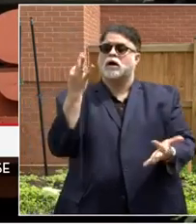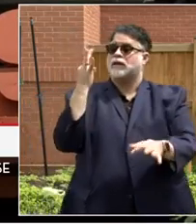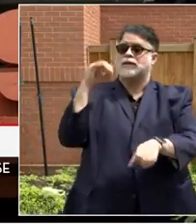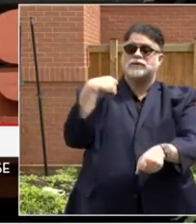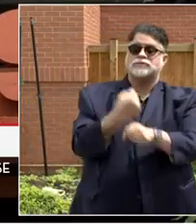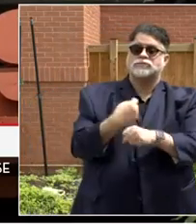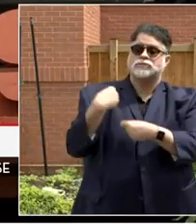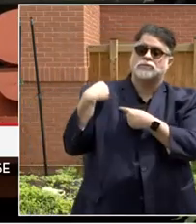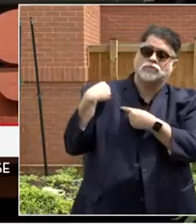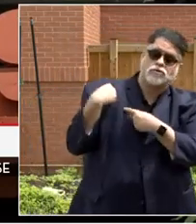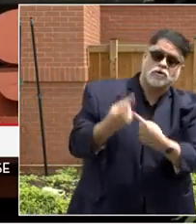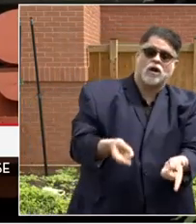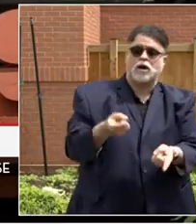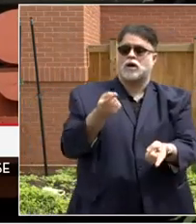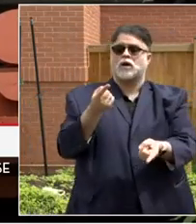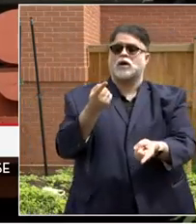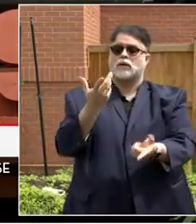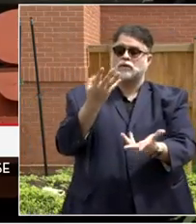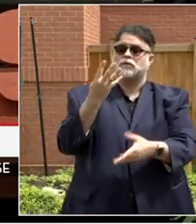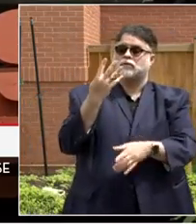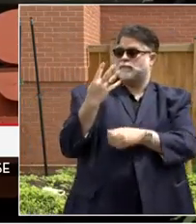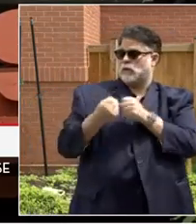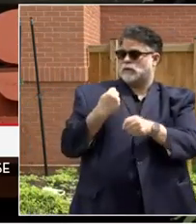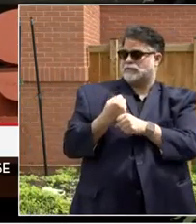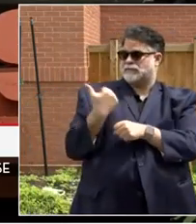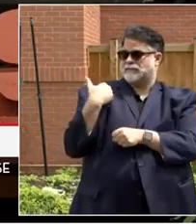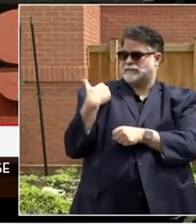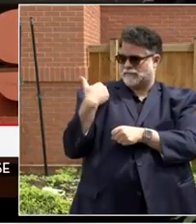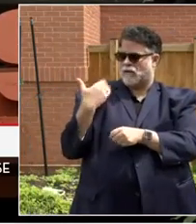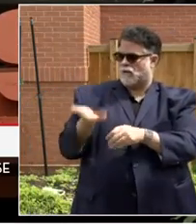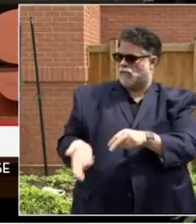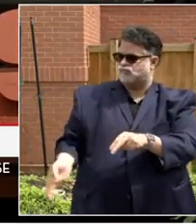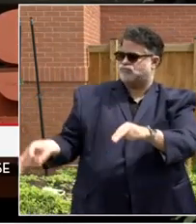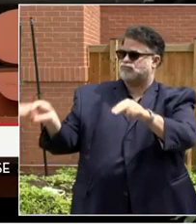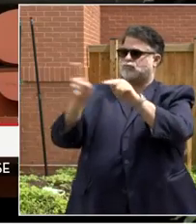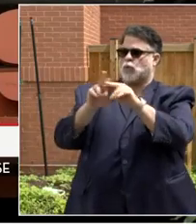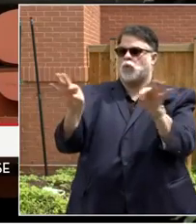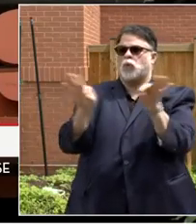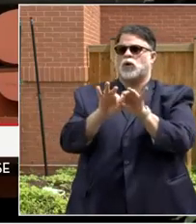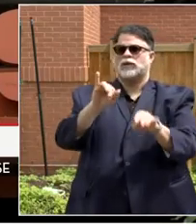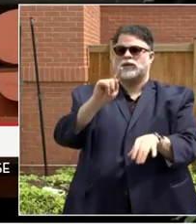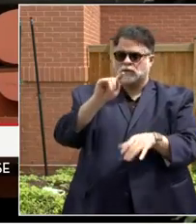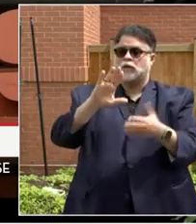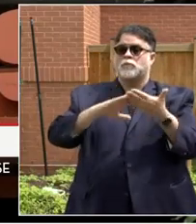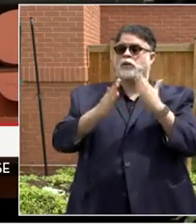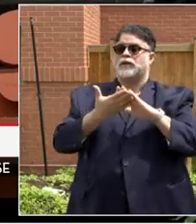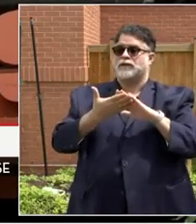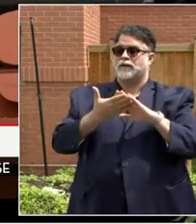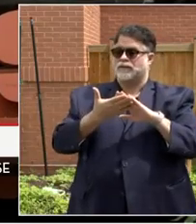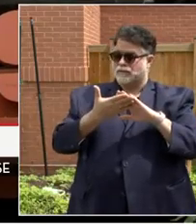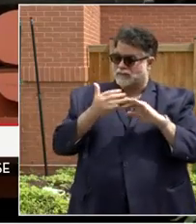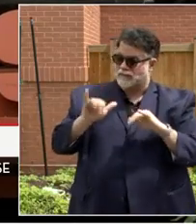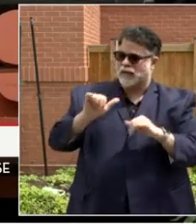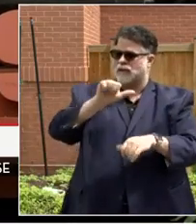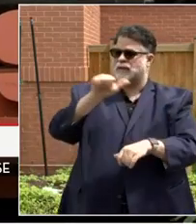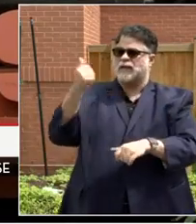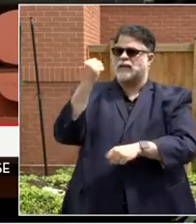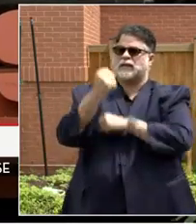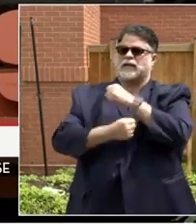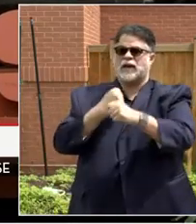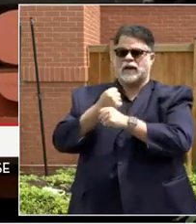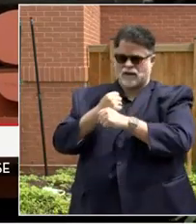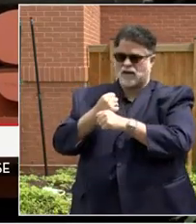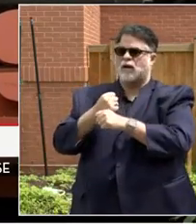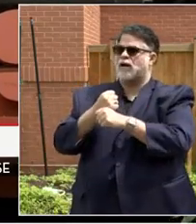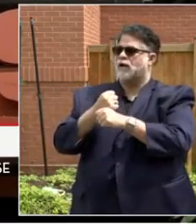decrease in violence, right? This city went 10 years without supporting this work. So don't think everything is going to